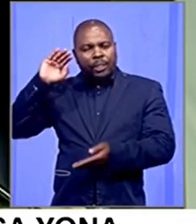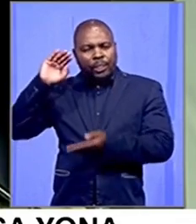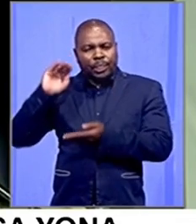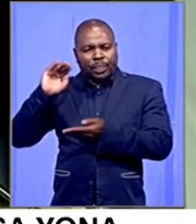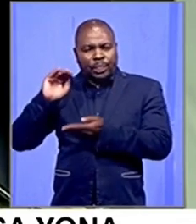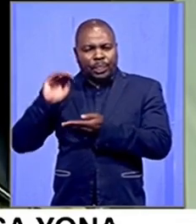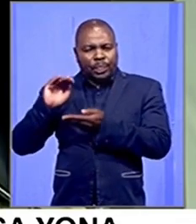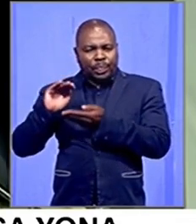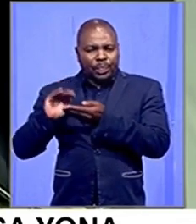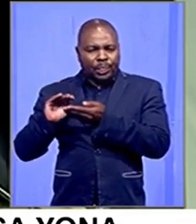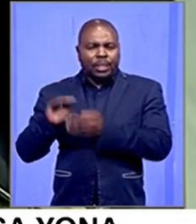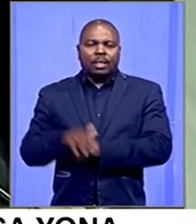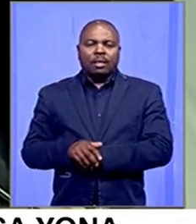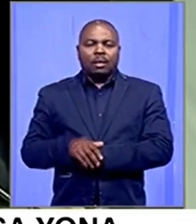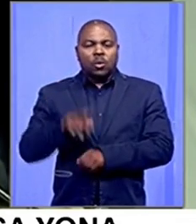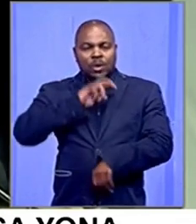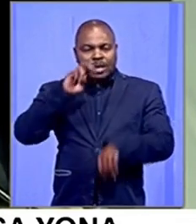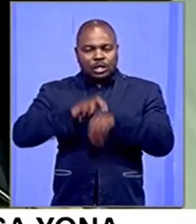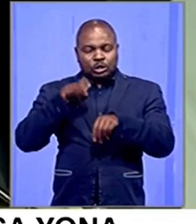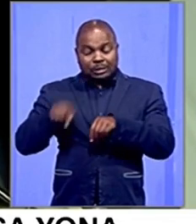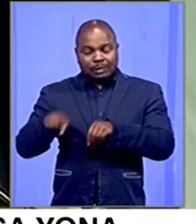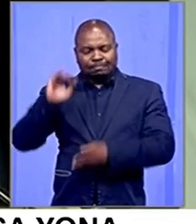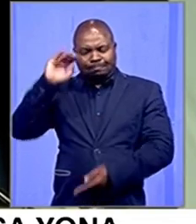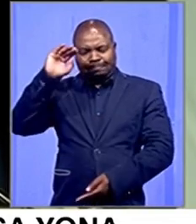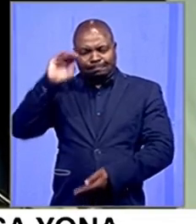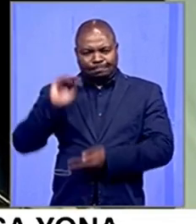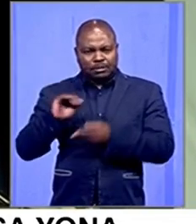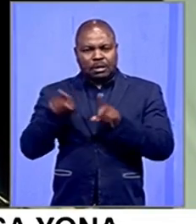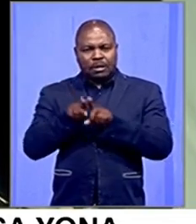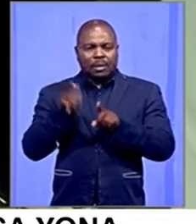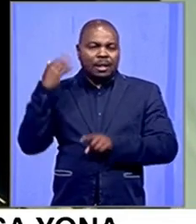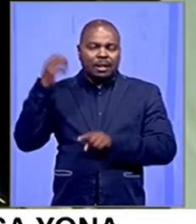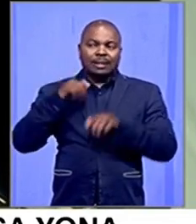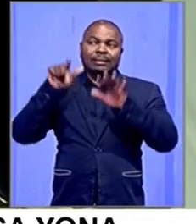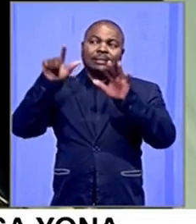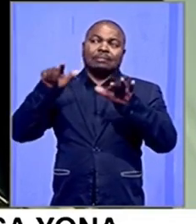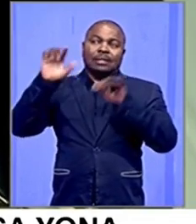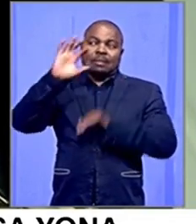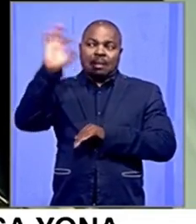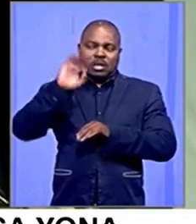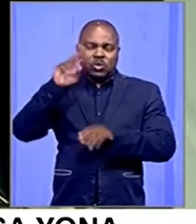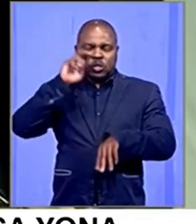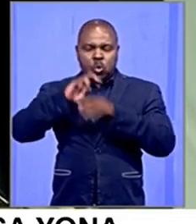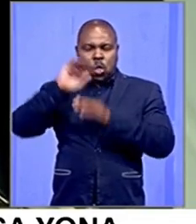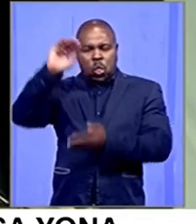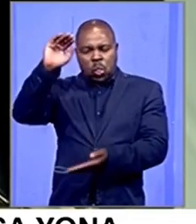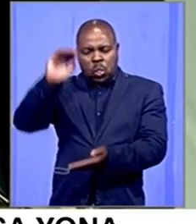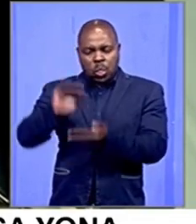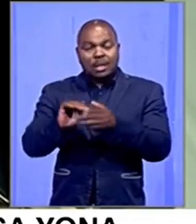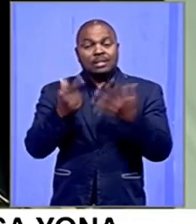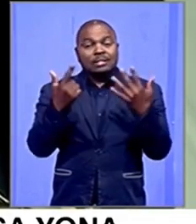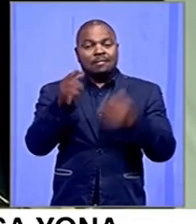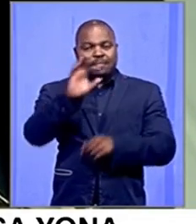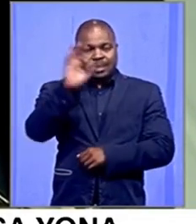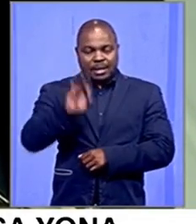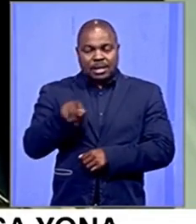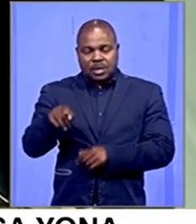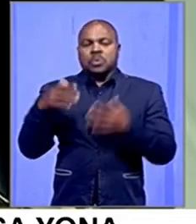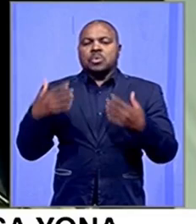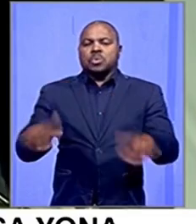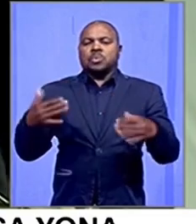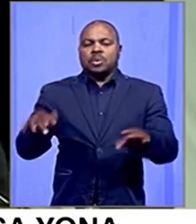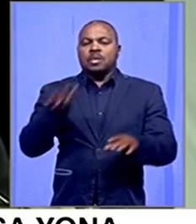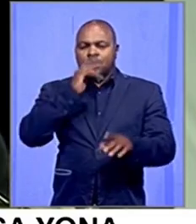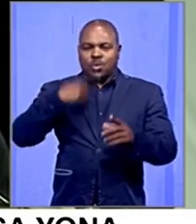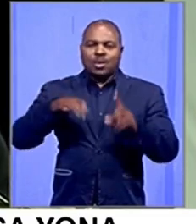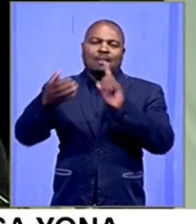said it has been coming down from 17% to 7%. That is phenomenal